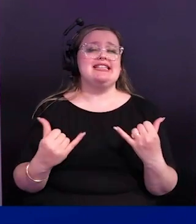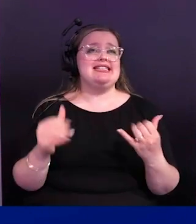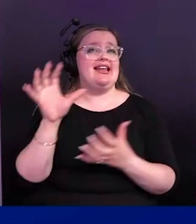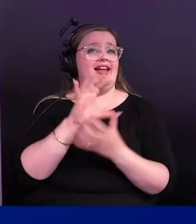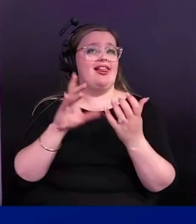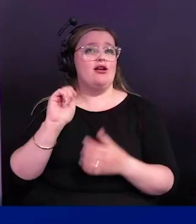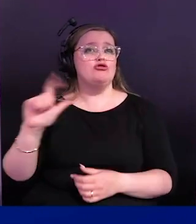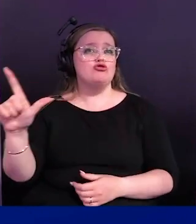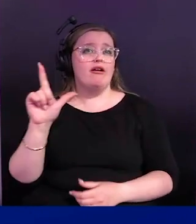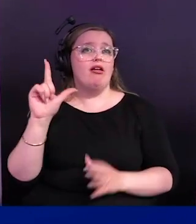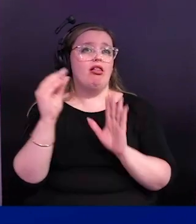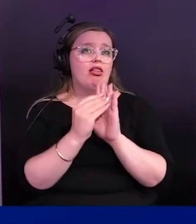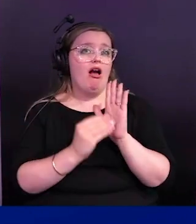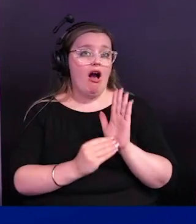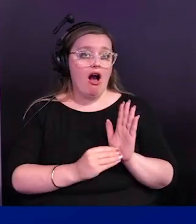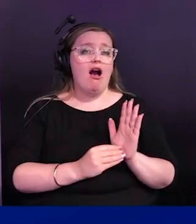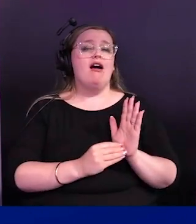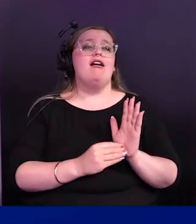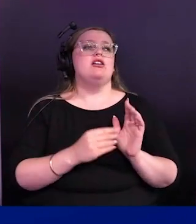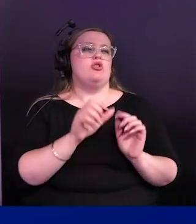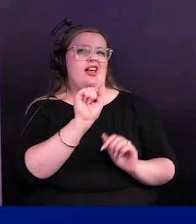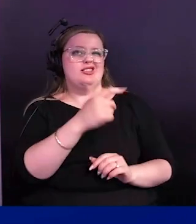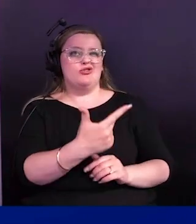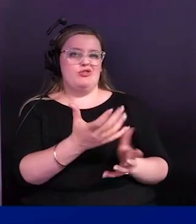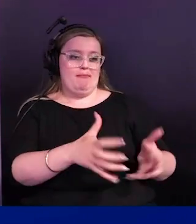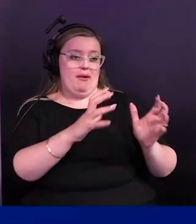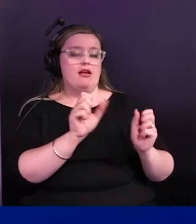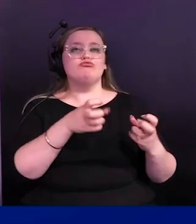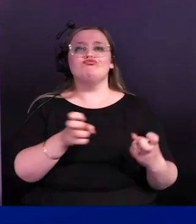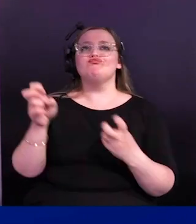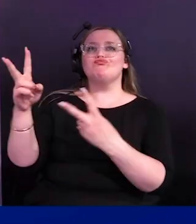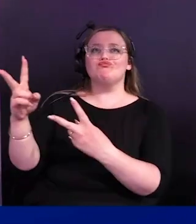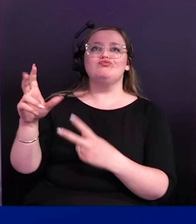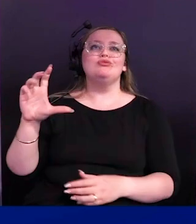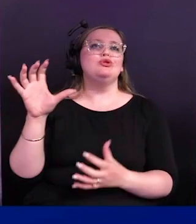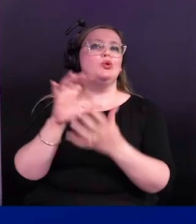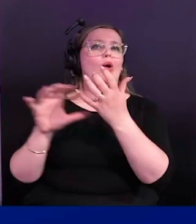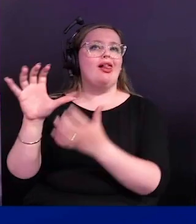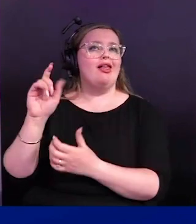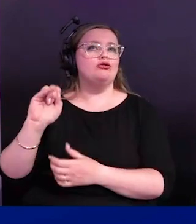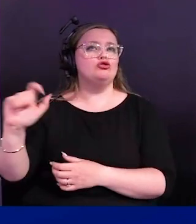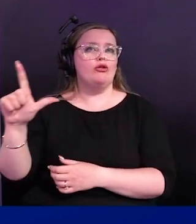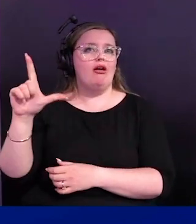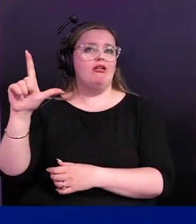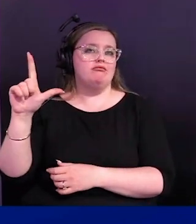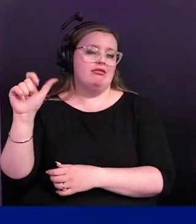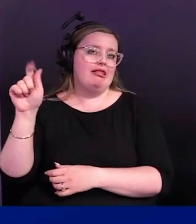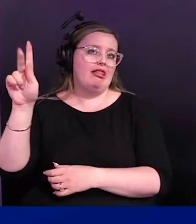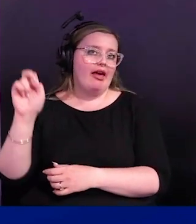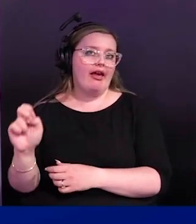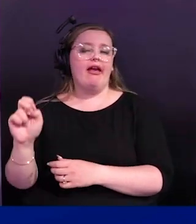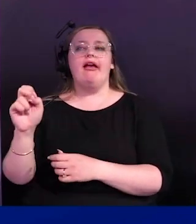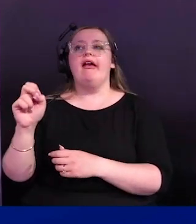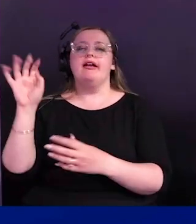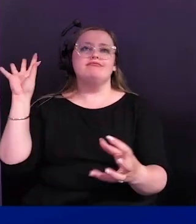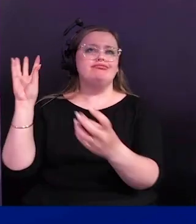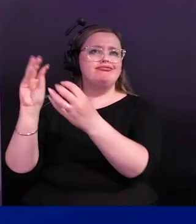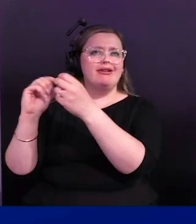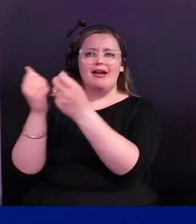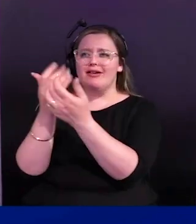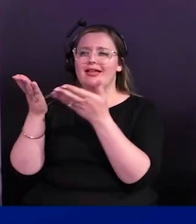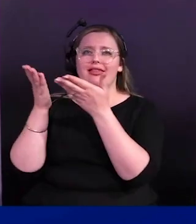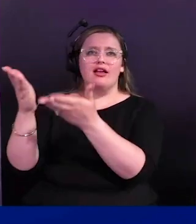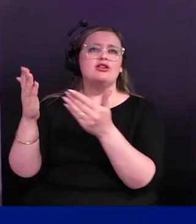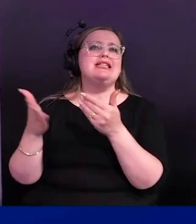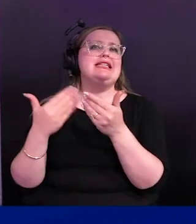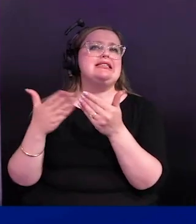S3 bucket into CloudTrail Lake for consolidation of all your audit logs in one place for easy troubleshooting or easy investigation